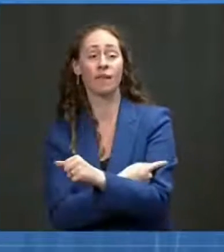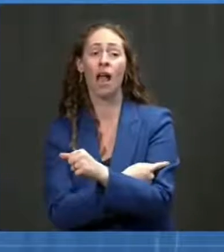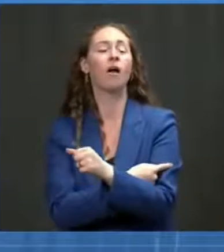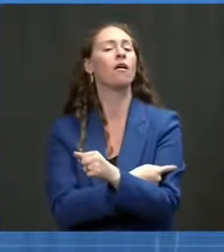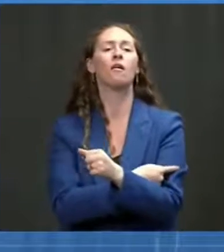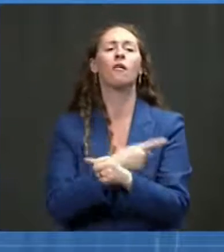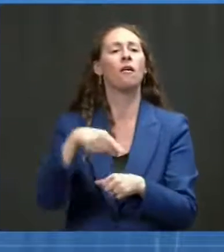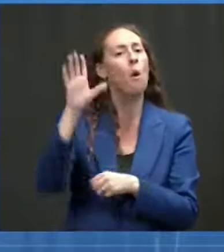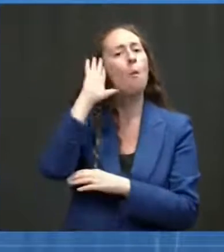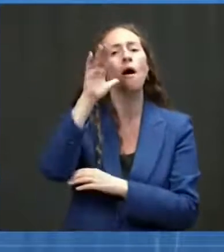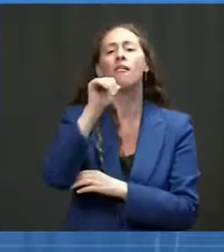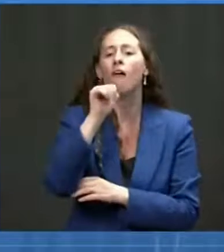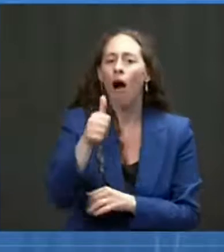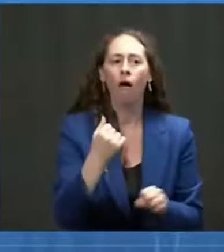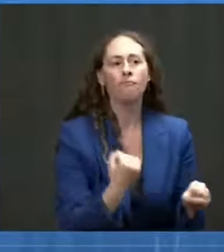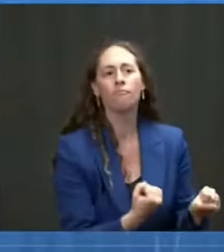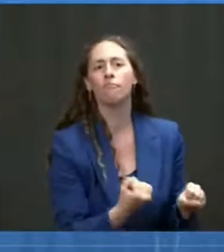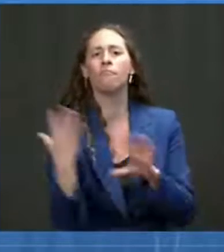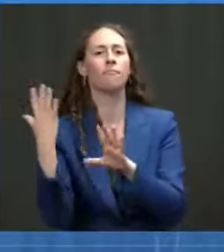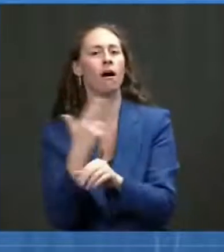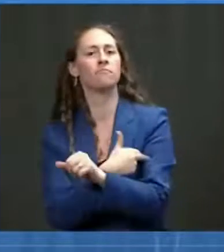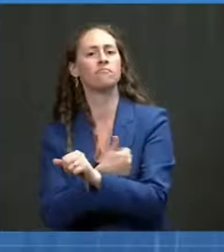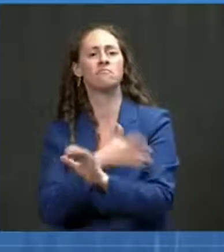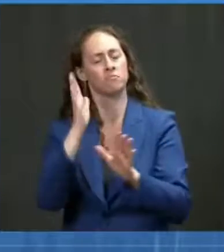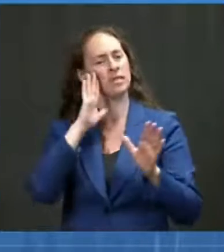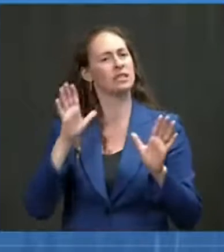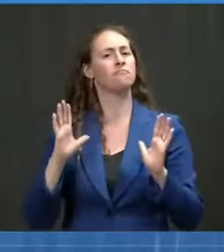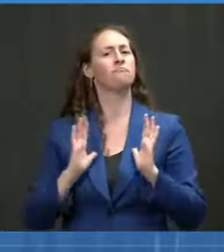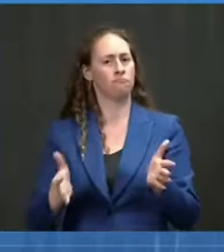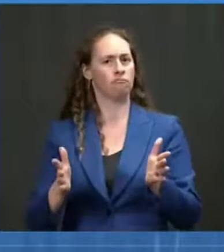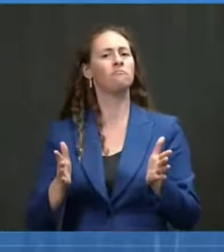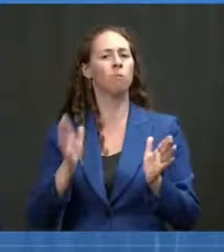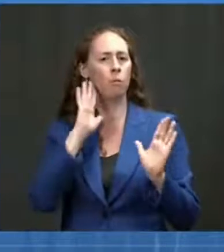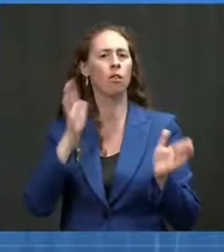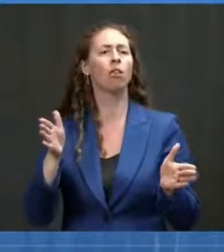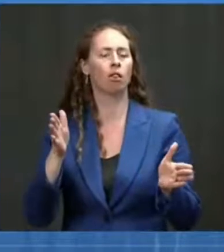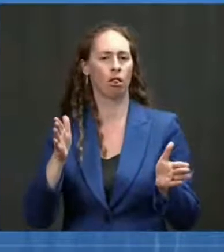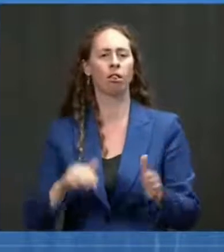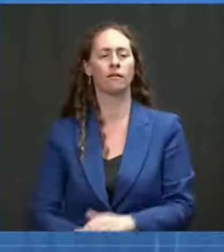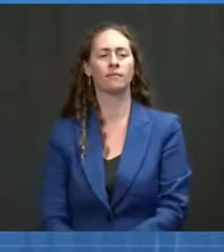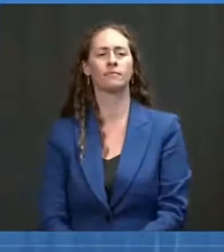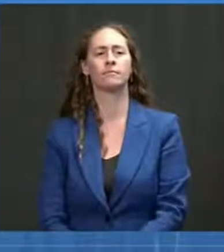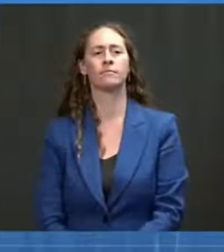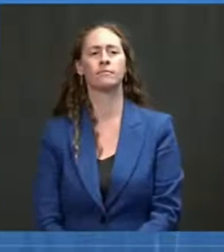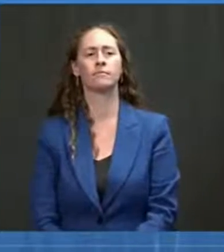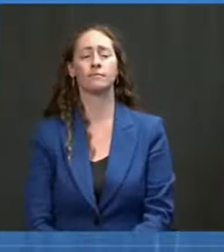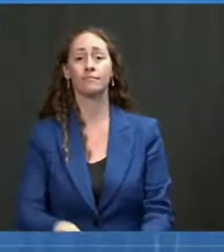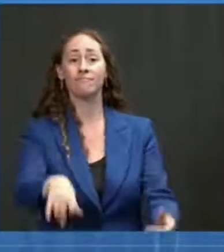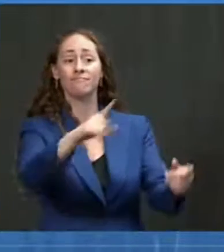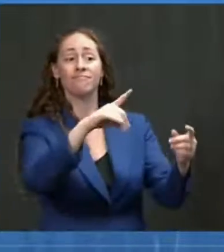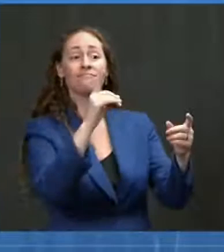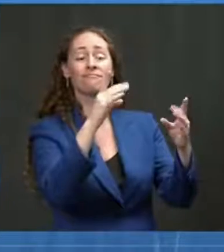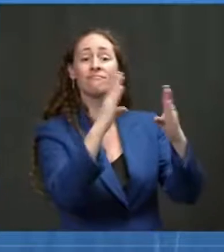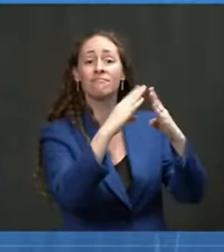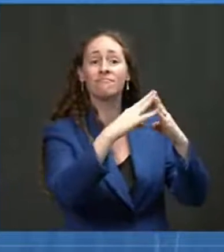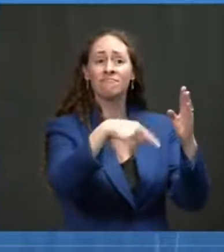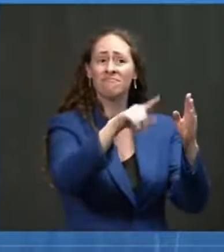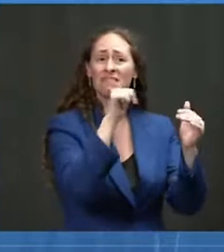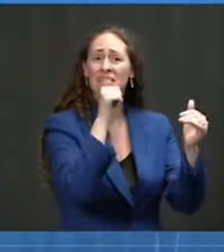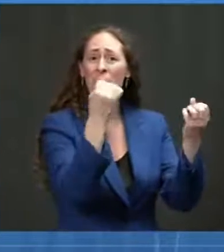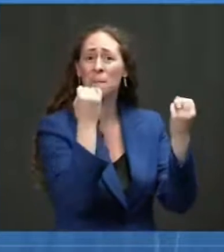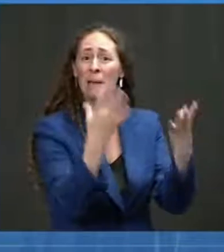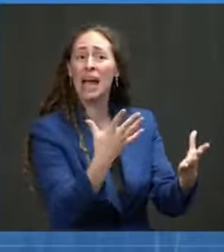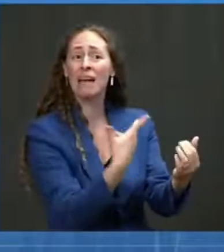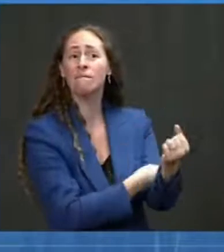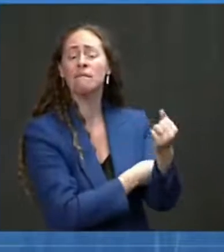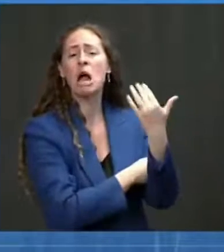life. In areas with low vaccination coverage, we continue to hear far too many heartbreaking stories of people